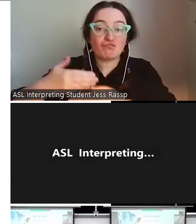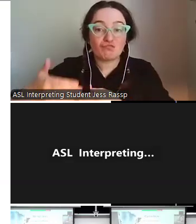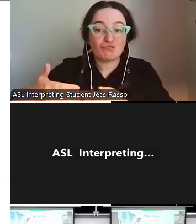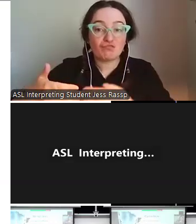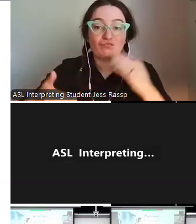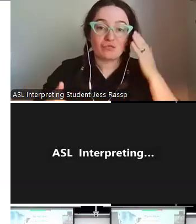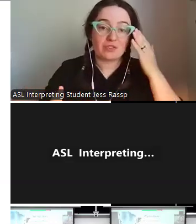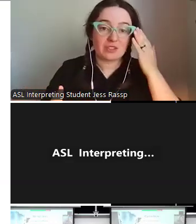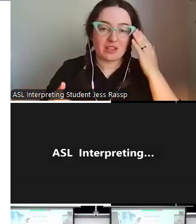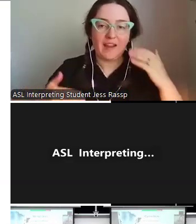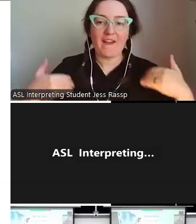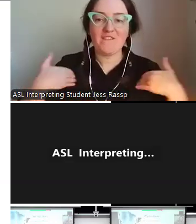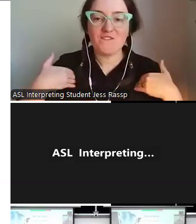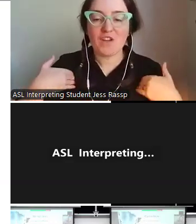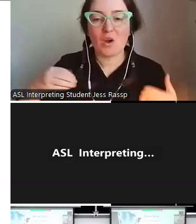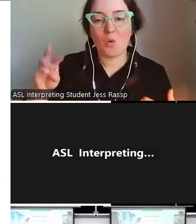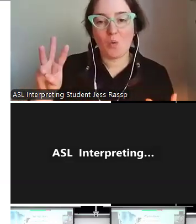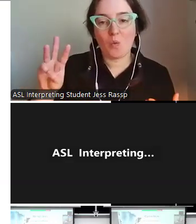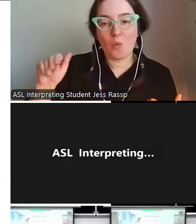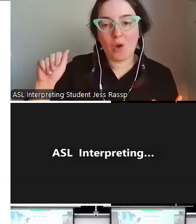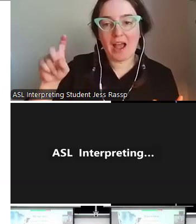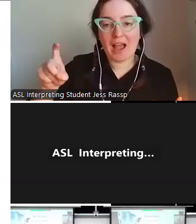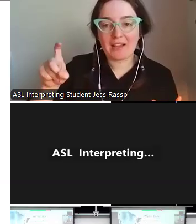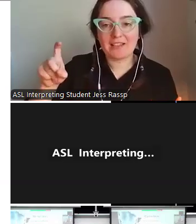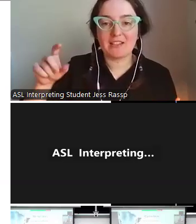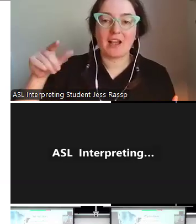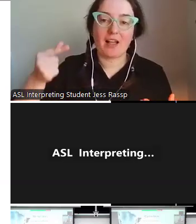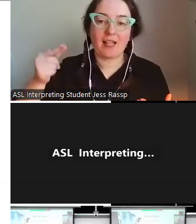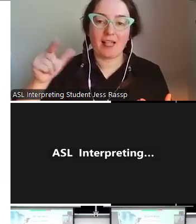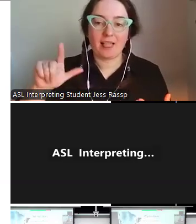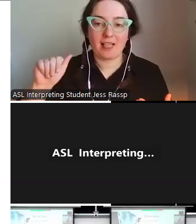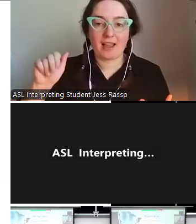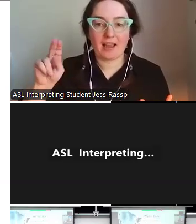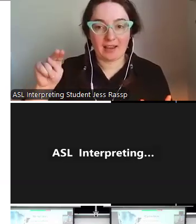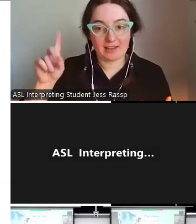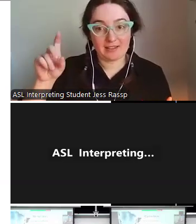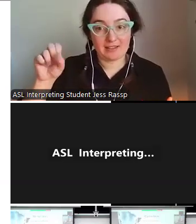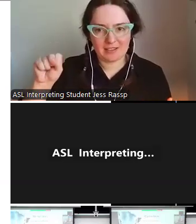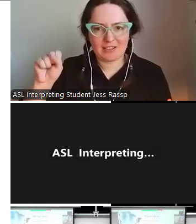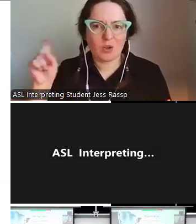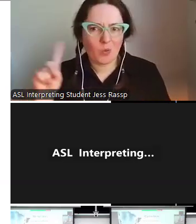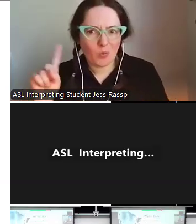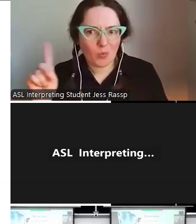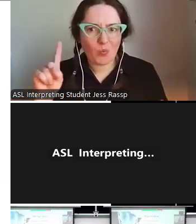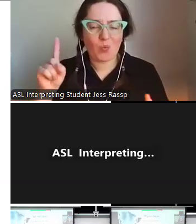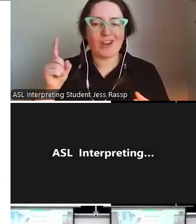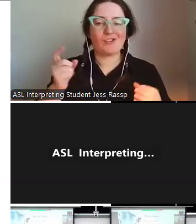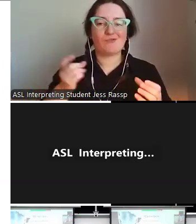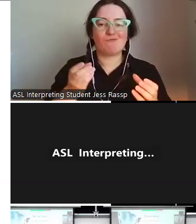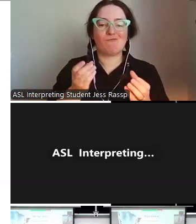wax production. So they have wax glands on the underside of their abdomen. And so when the worker bees come back in,